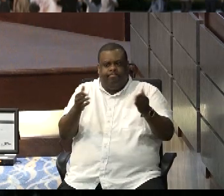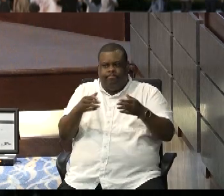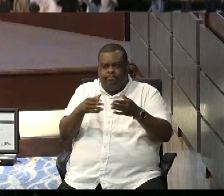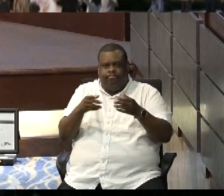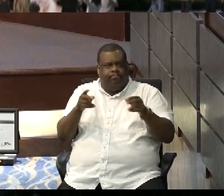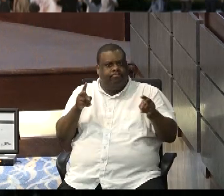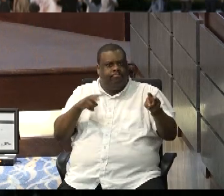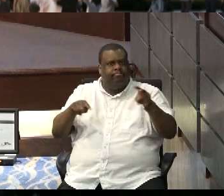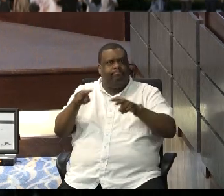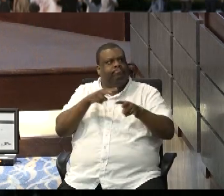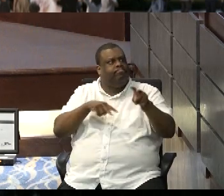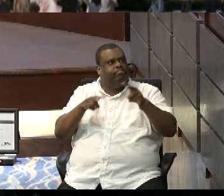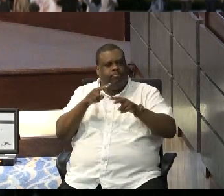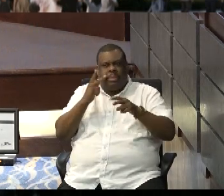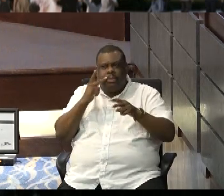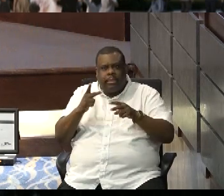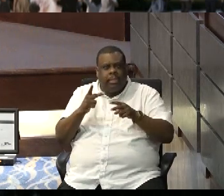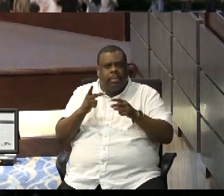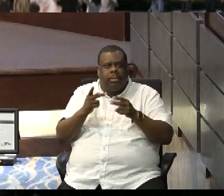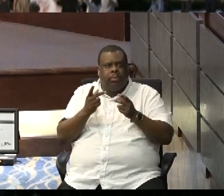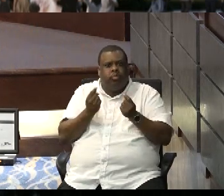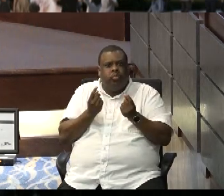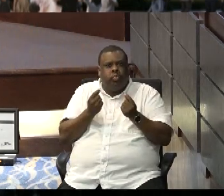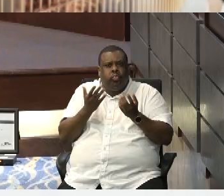you to the various programs inside.